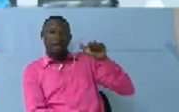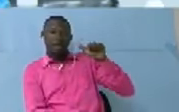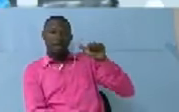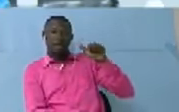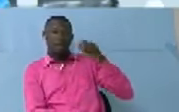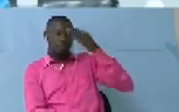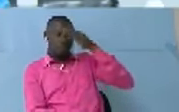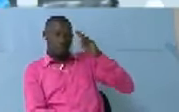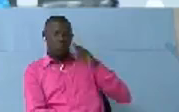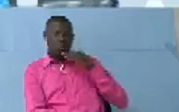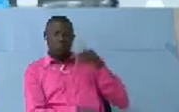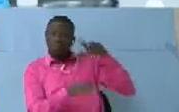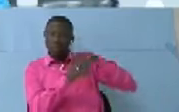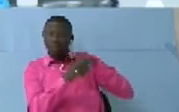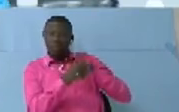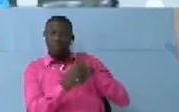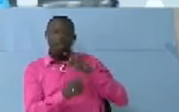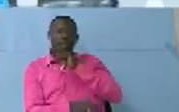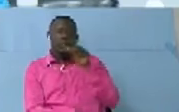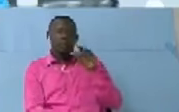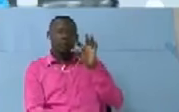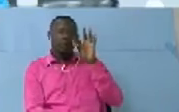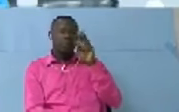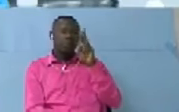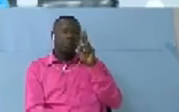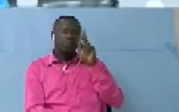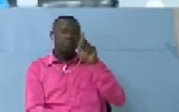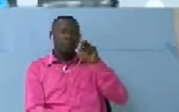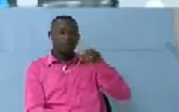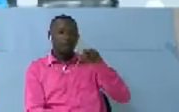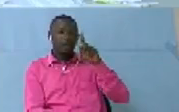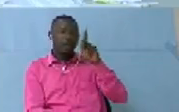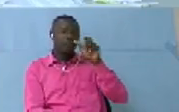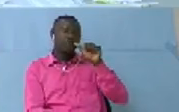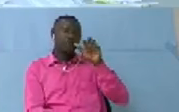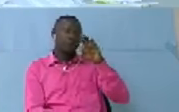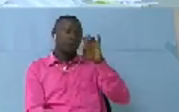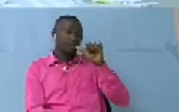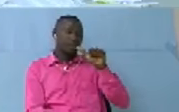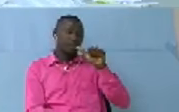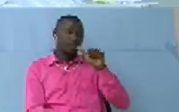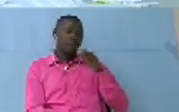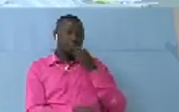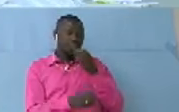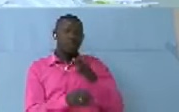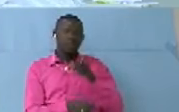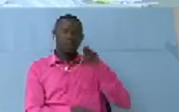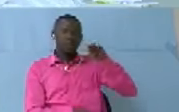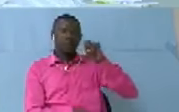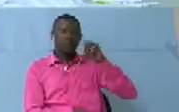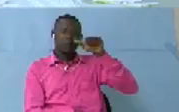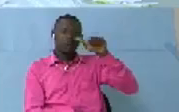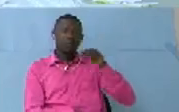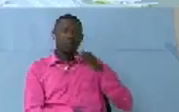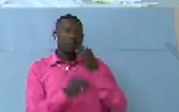us, who was called Tunkara. I told the NIA loco. He told the NIA that Mbanda